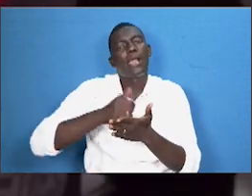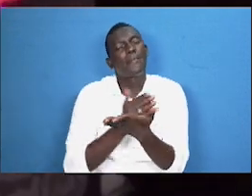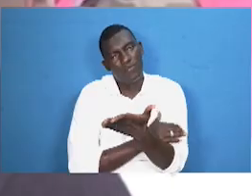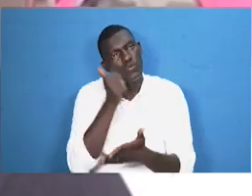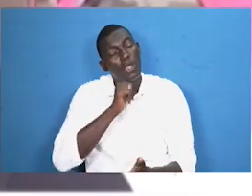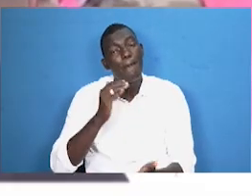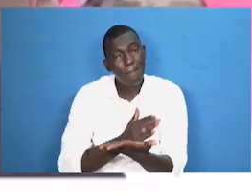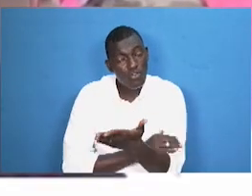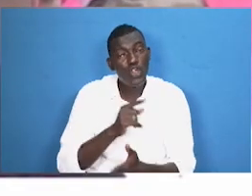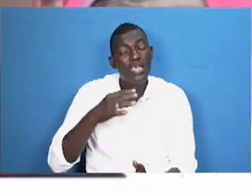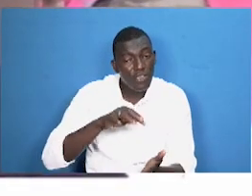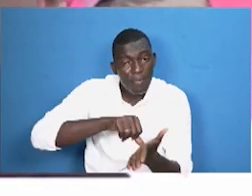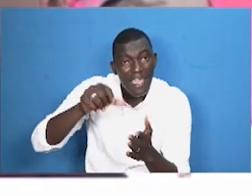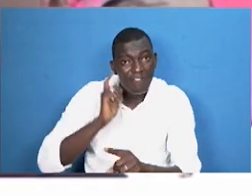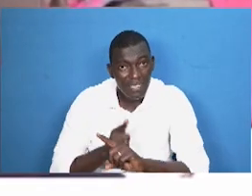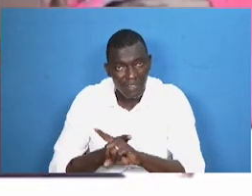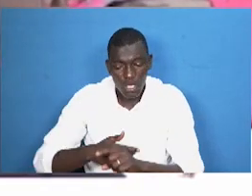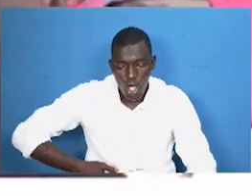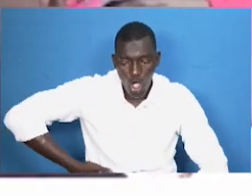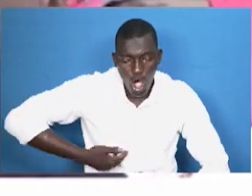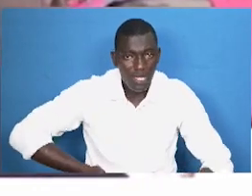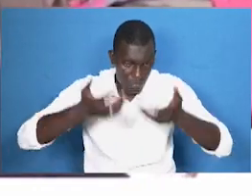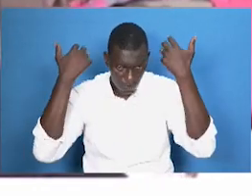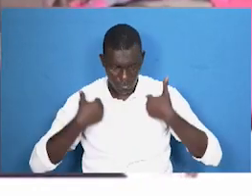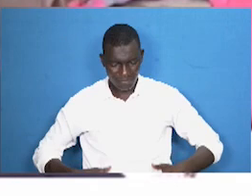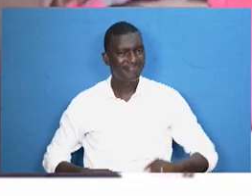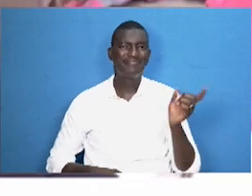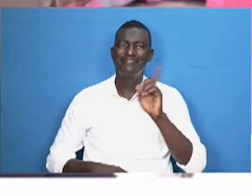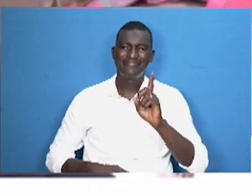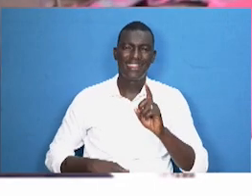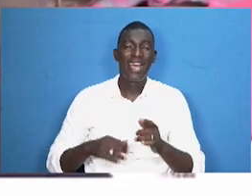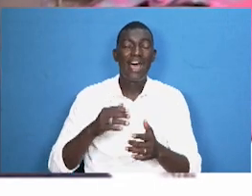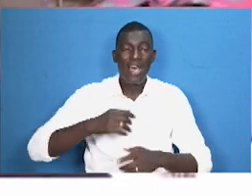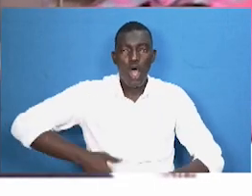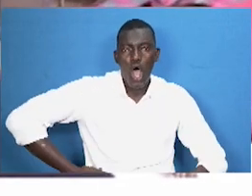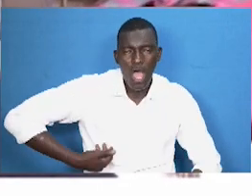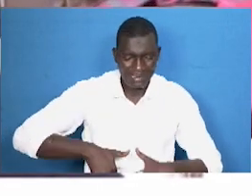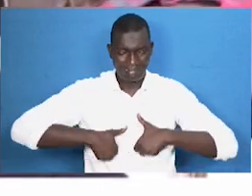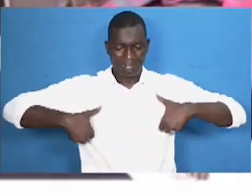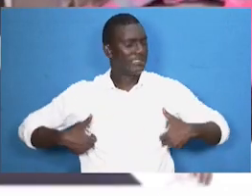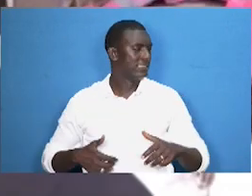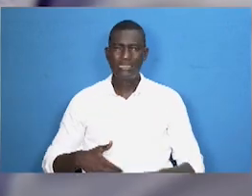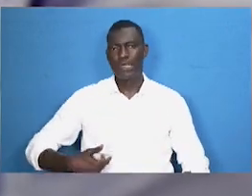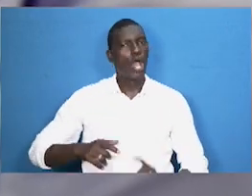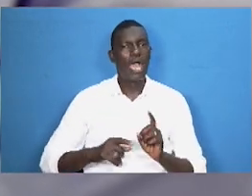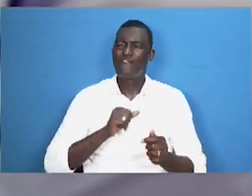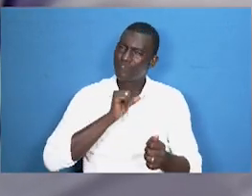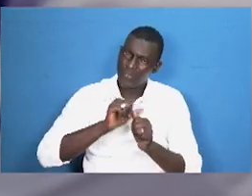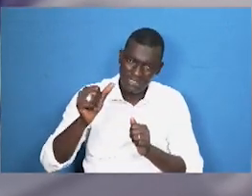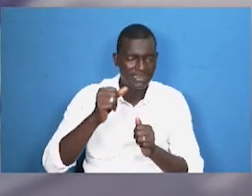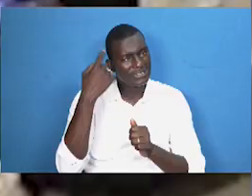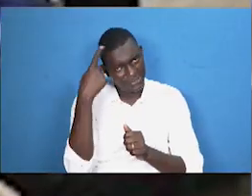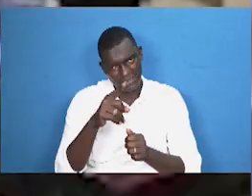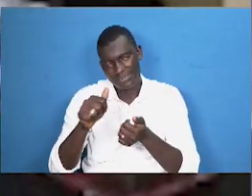eager you are to wear it, take your time to wash it very well for your safety. Your health should be your concern. Some